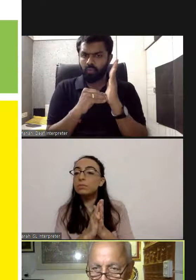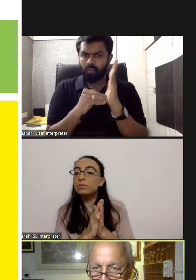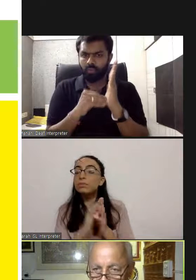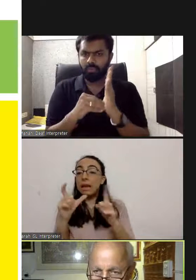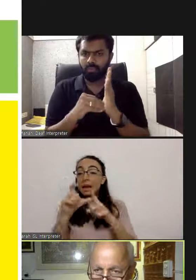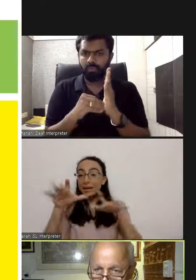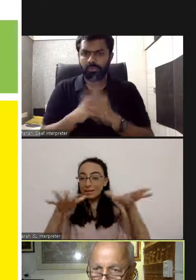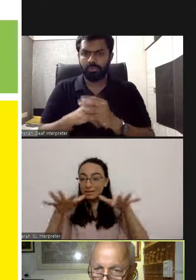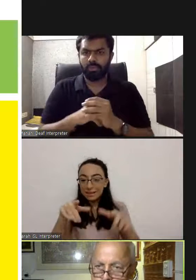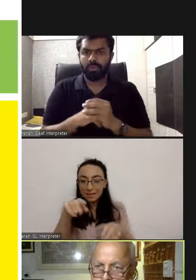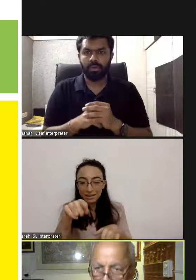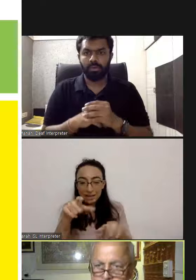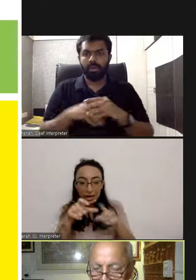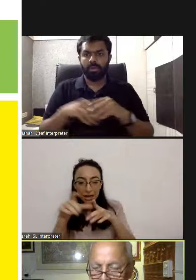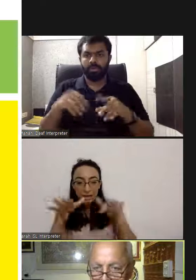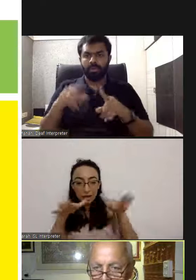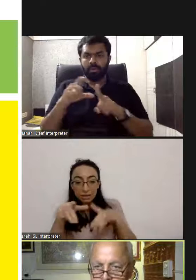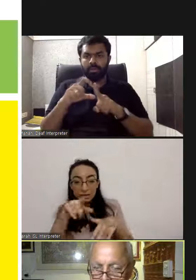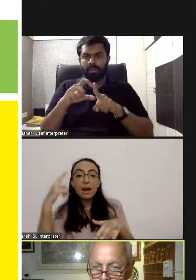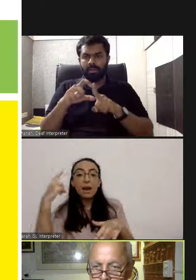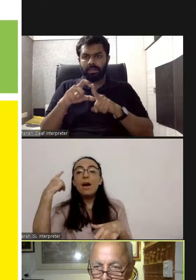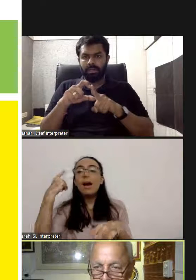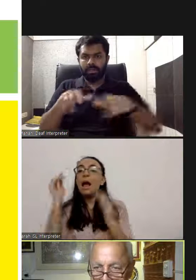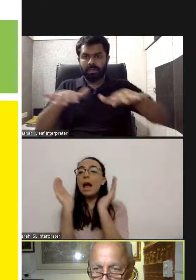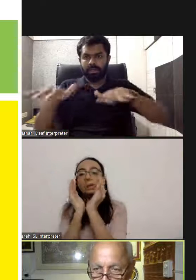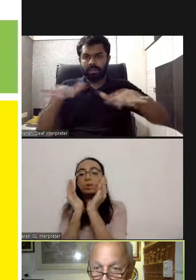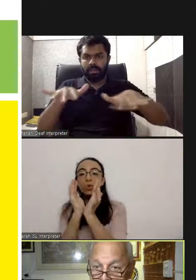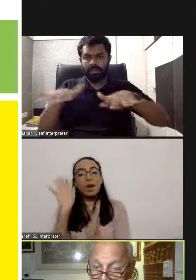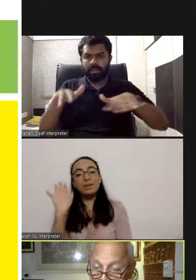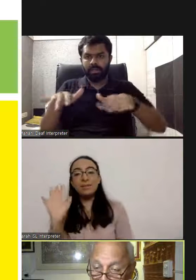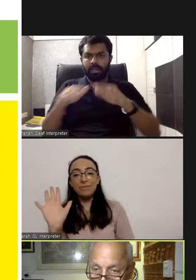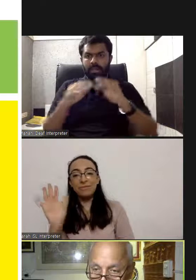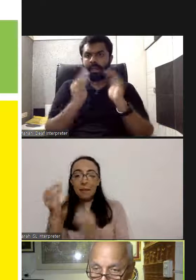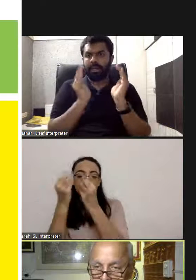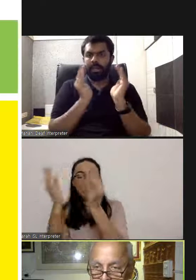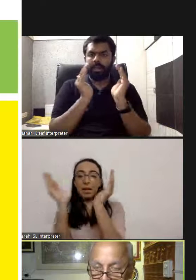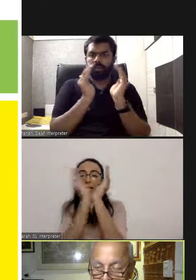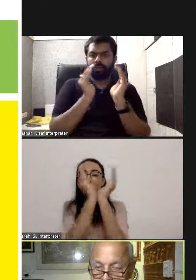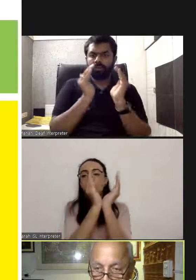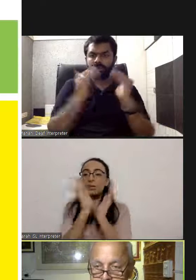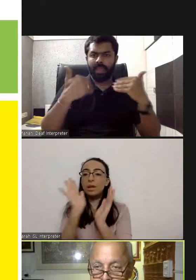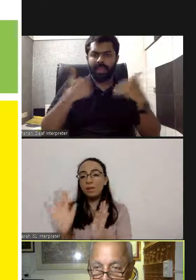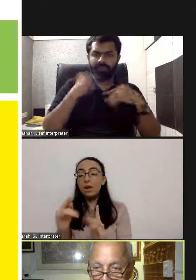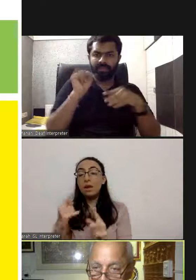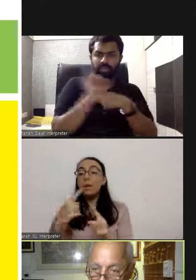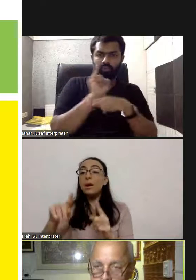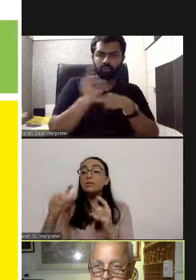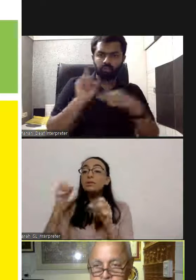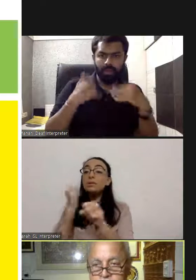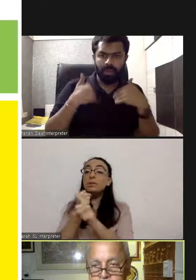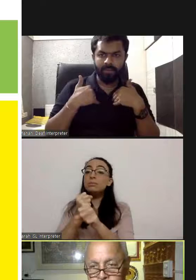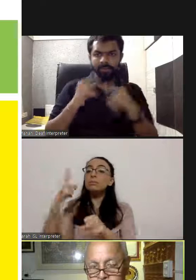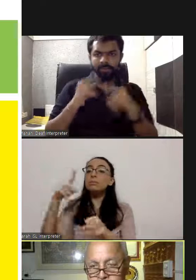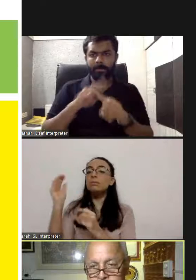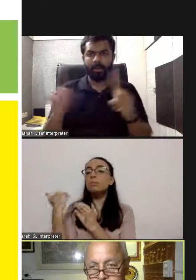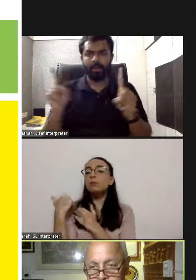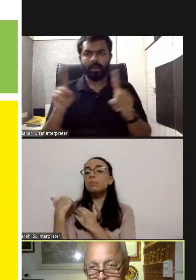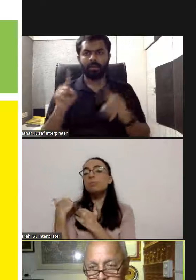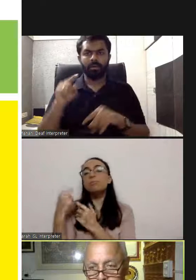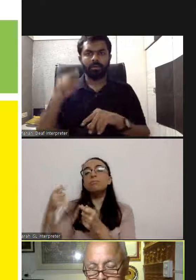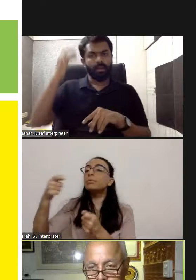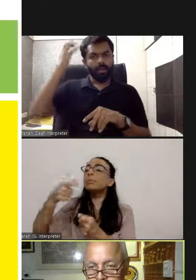disasters, there are insurances of social security available, and the state has to finance